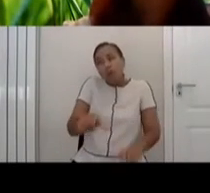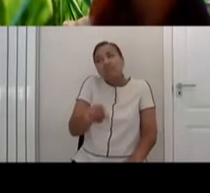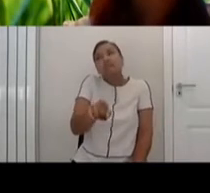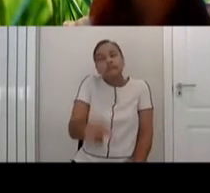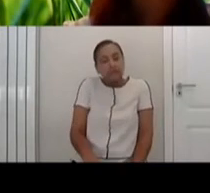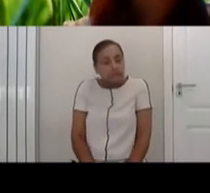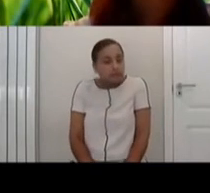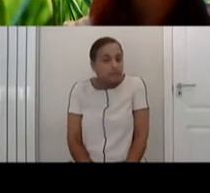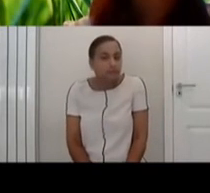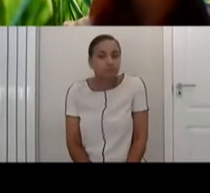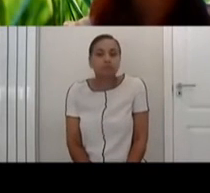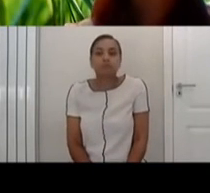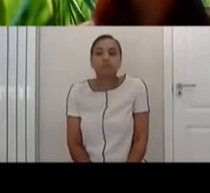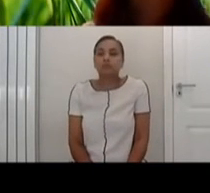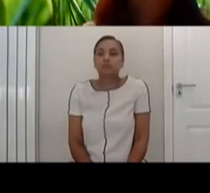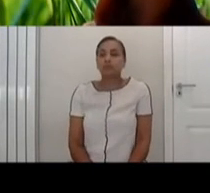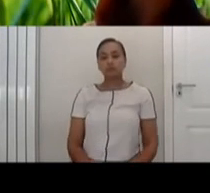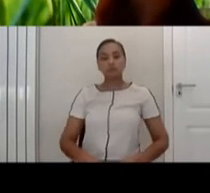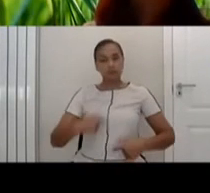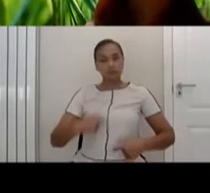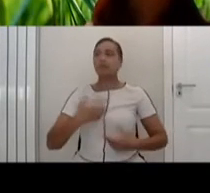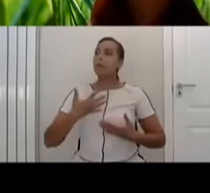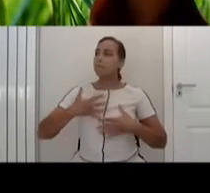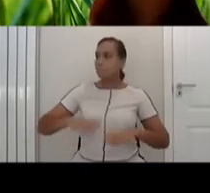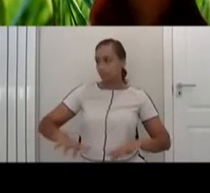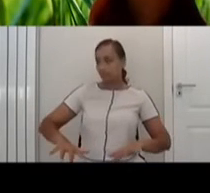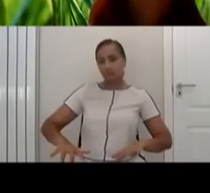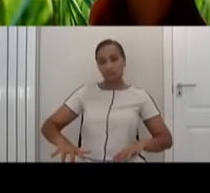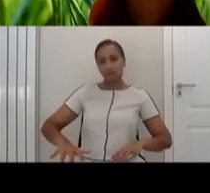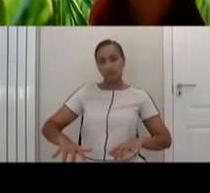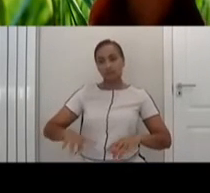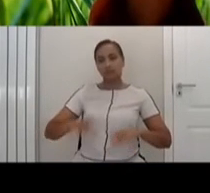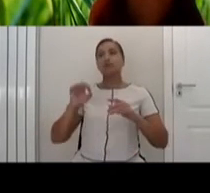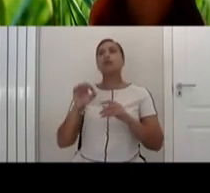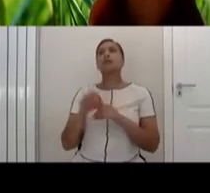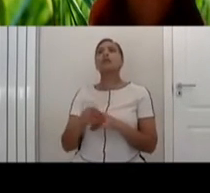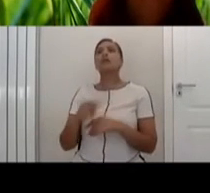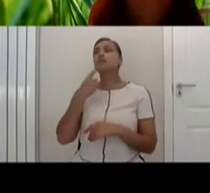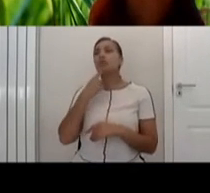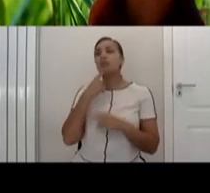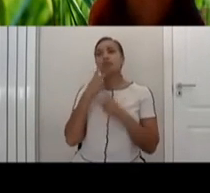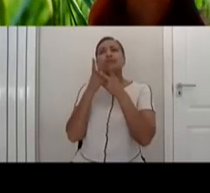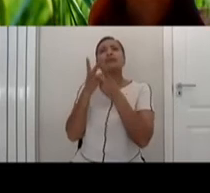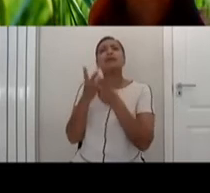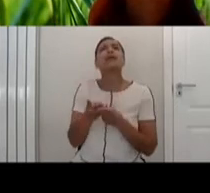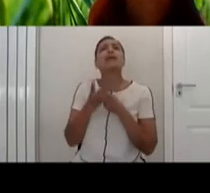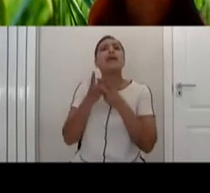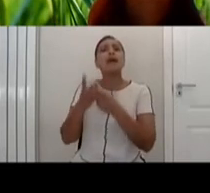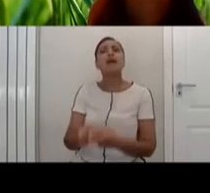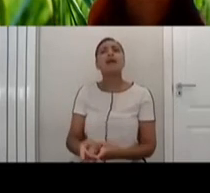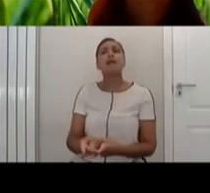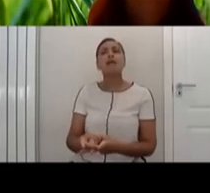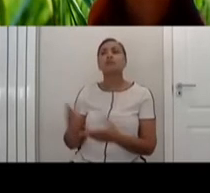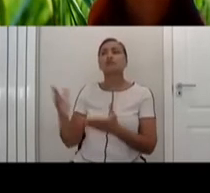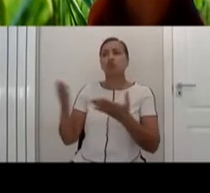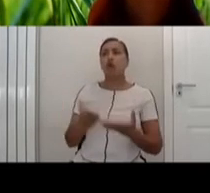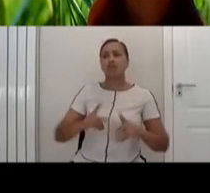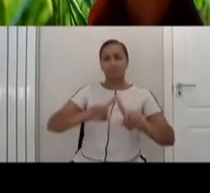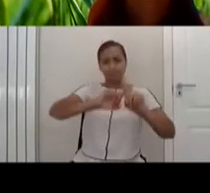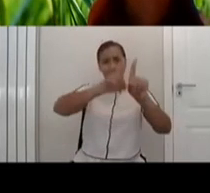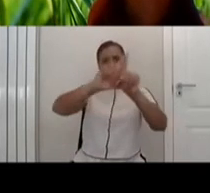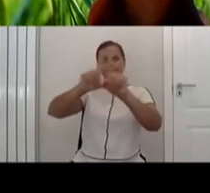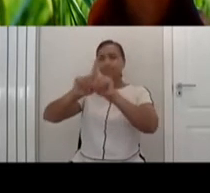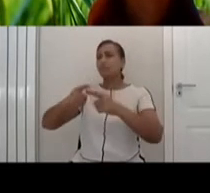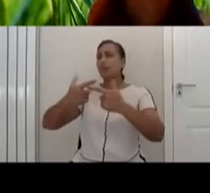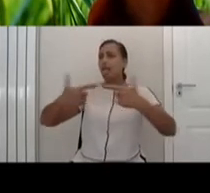some quite advanced sort of formats of primary care for a genuinely multilingual community up in Blackburn when I was